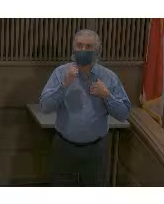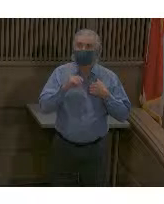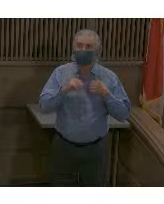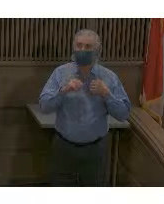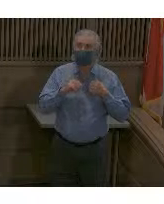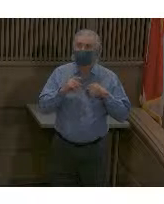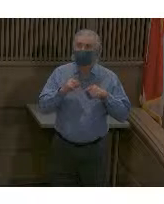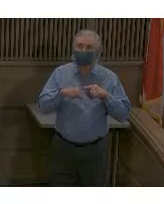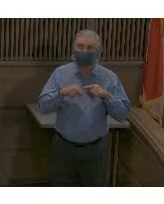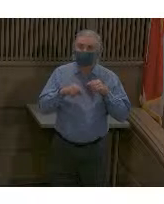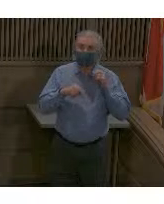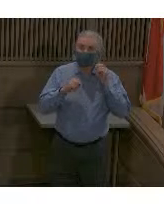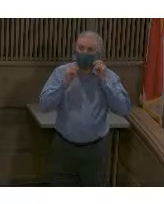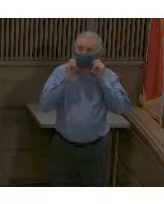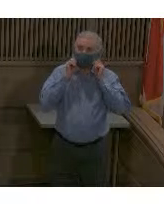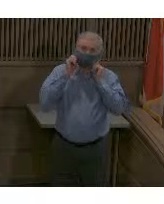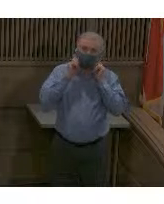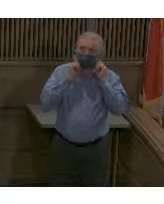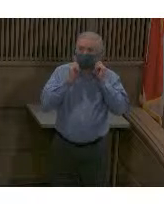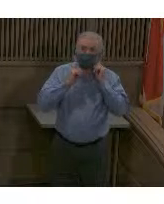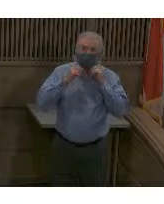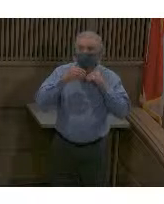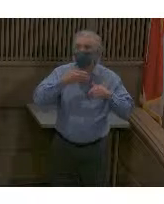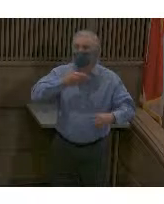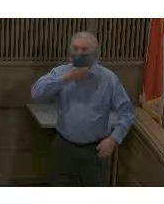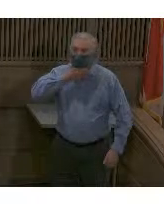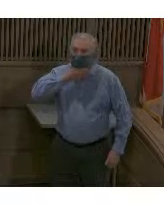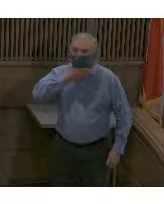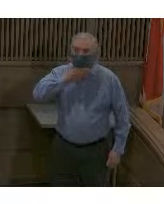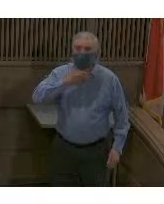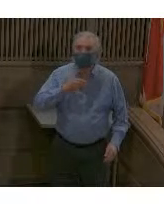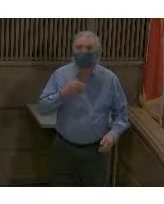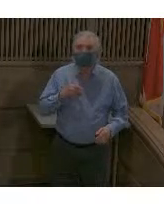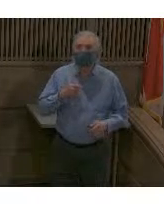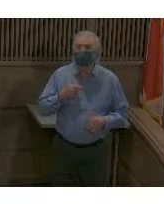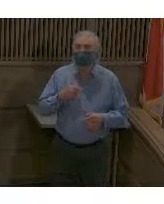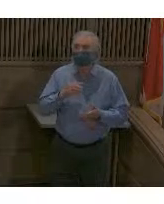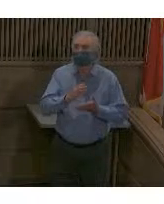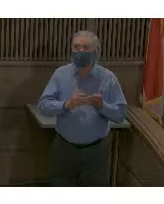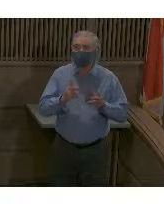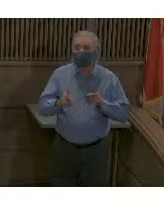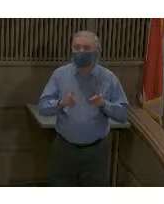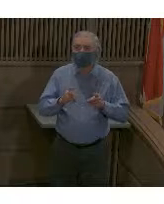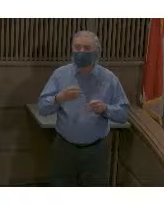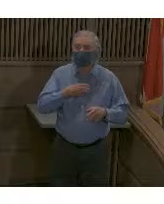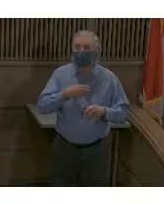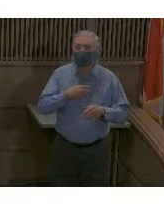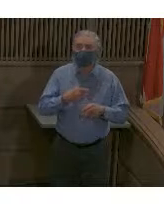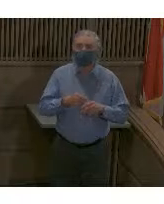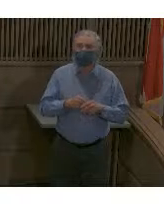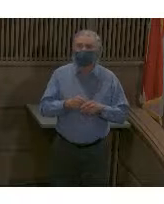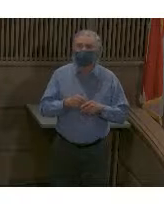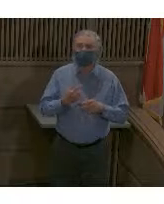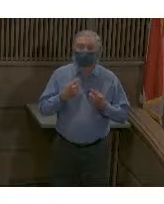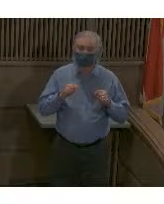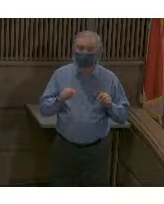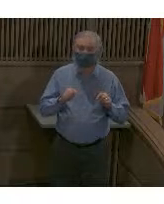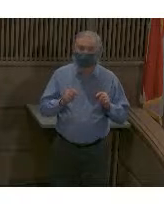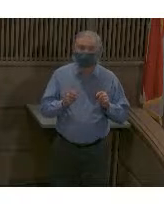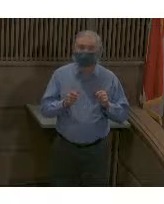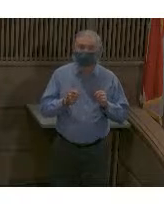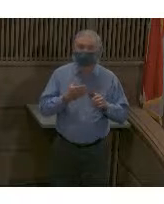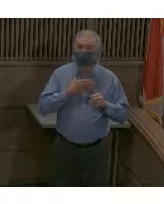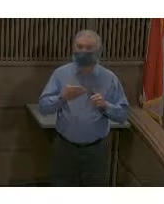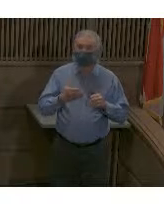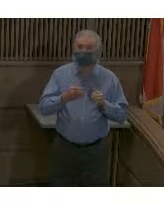when you go into the store or just up under your chin. Somebody say, I just can't breathe. I'd rather try to breathe with this mask on than to breathe with